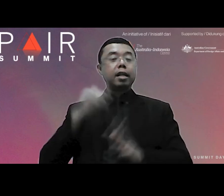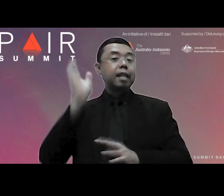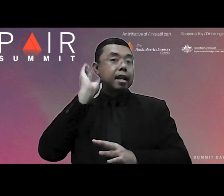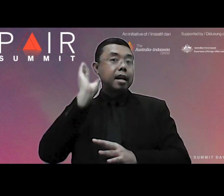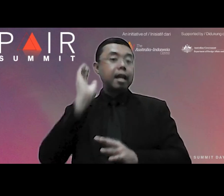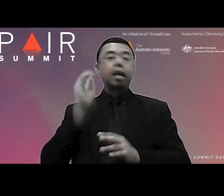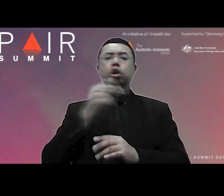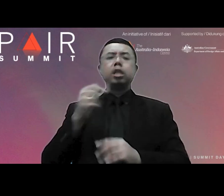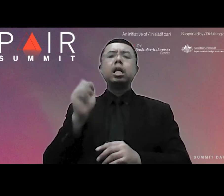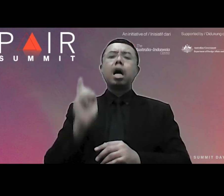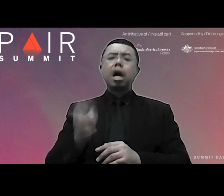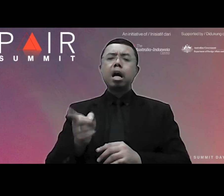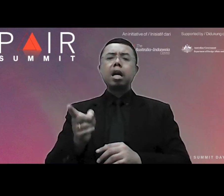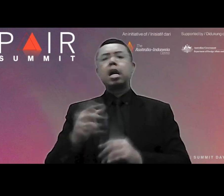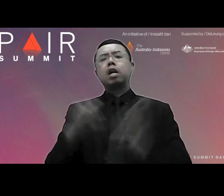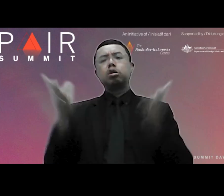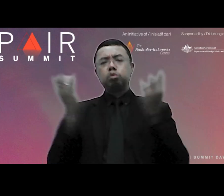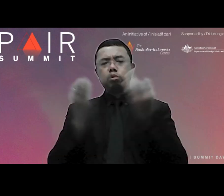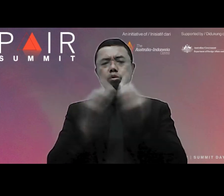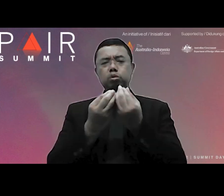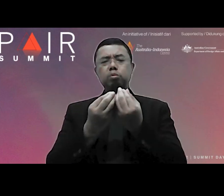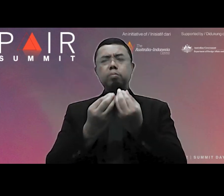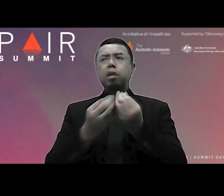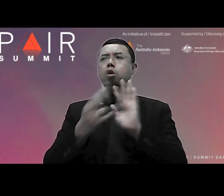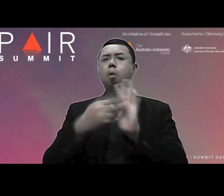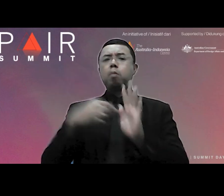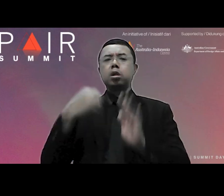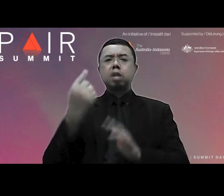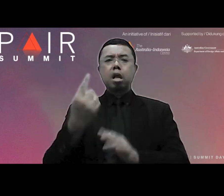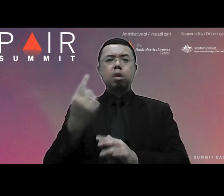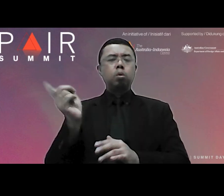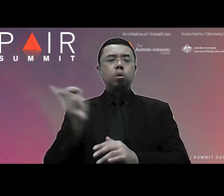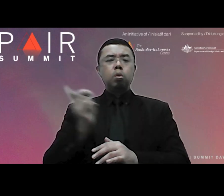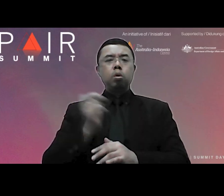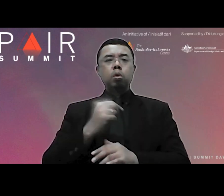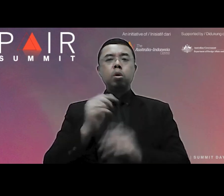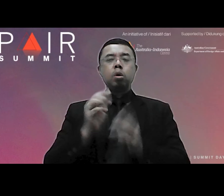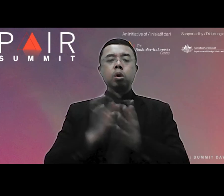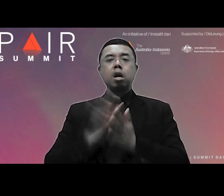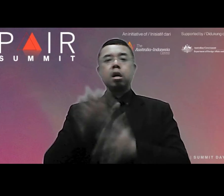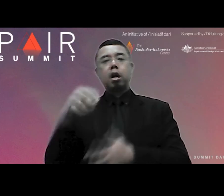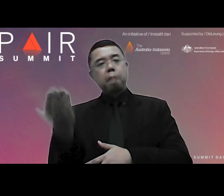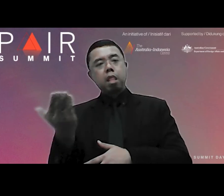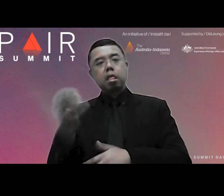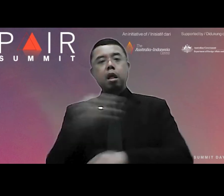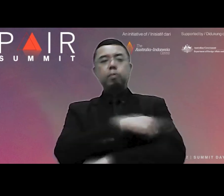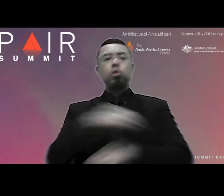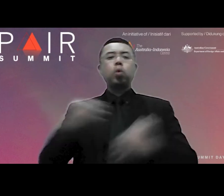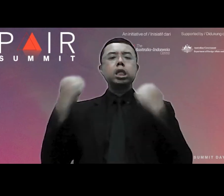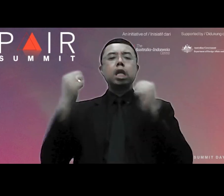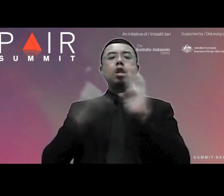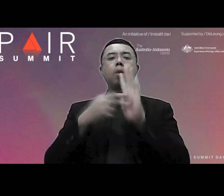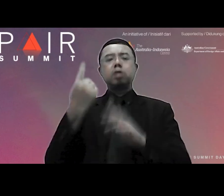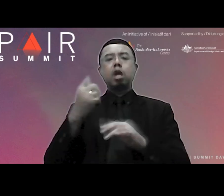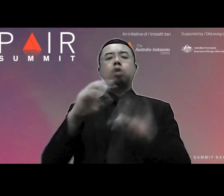among healthcare workers, rates of deaths among healthcare workers from COVID-19 in the world. So during these, what are very difficult